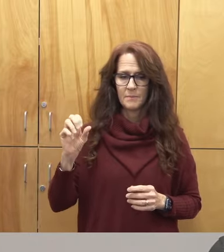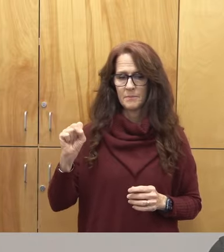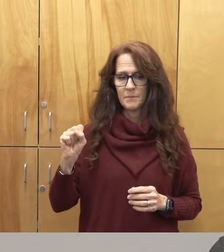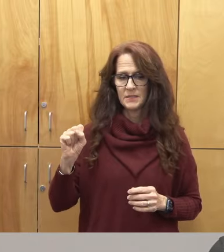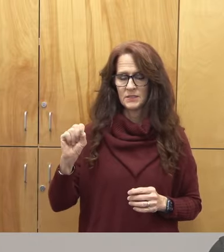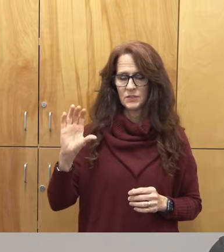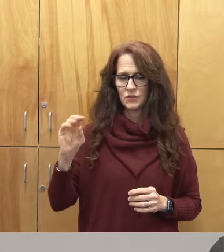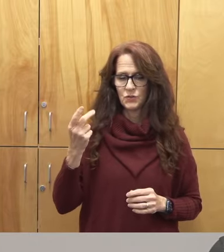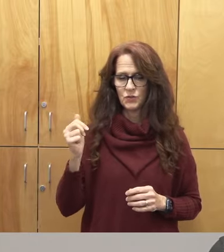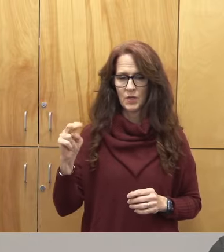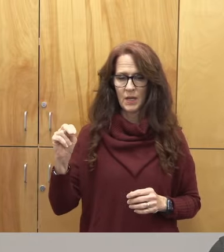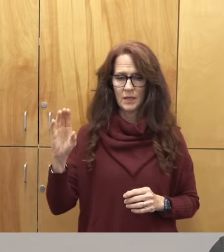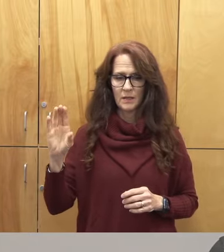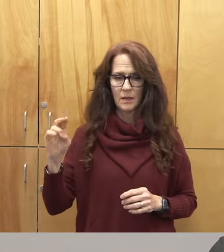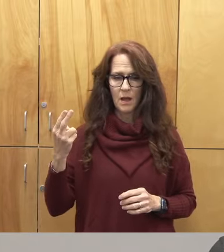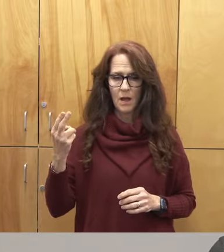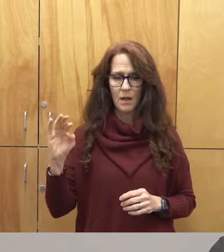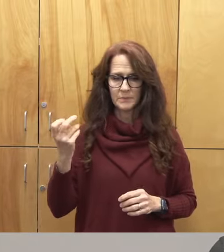And then